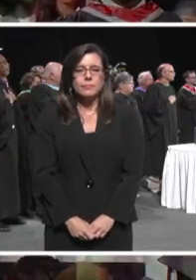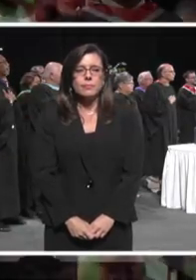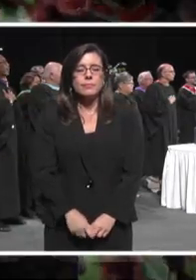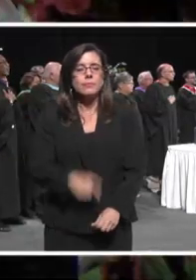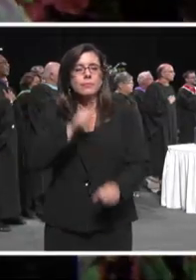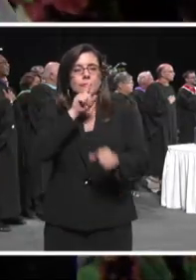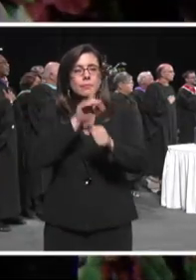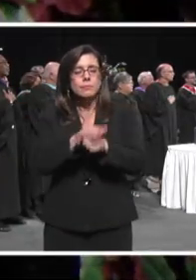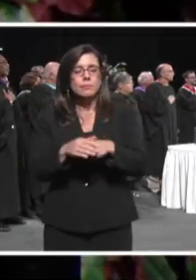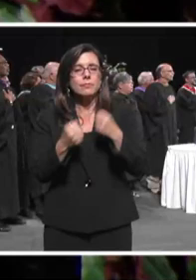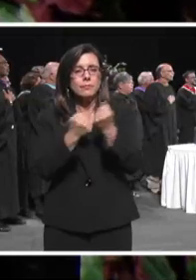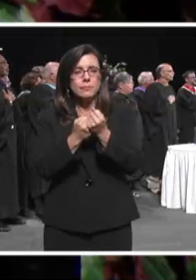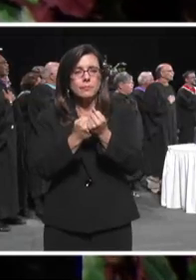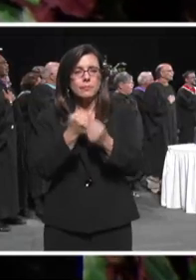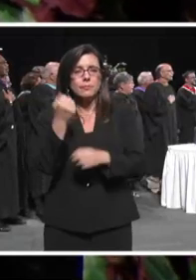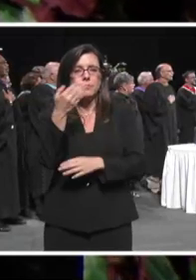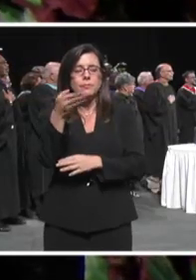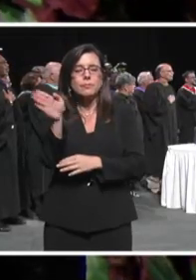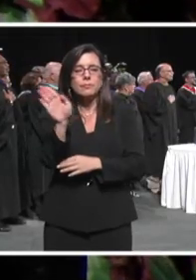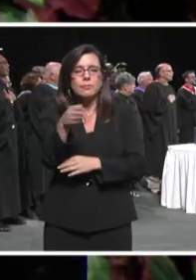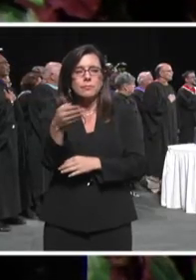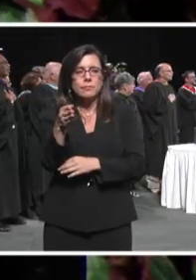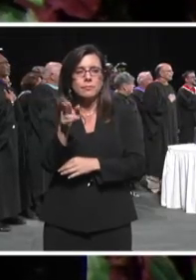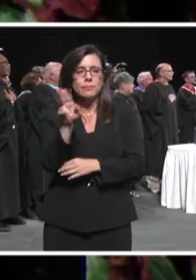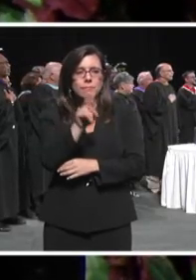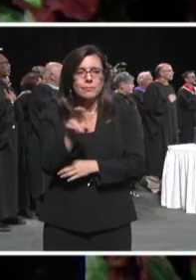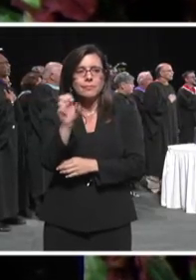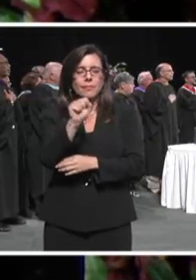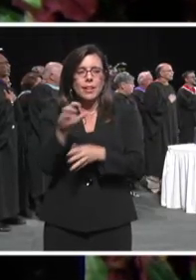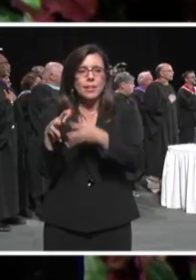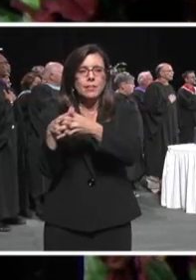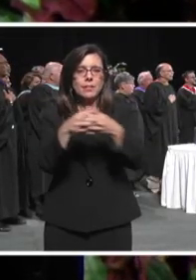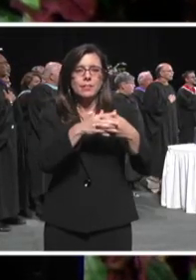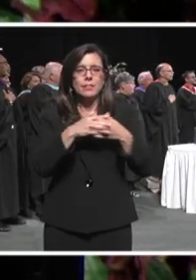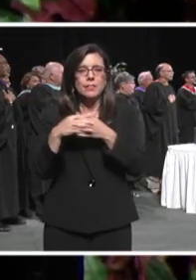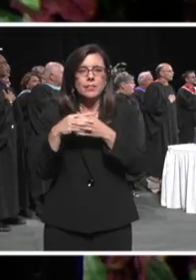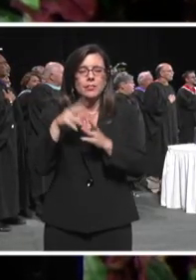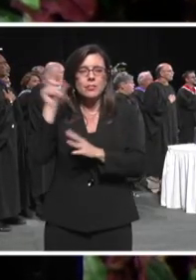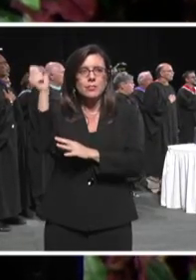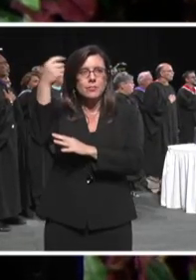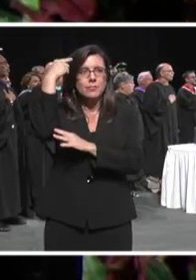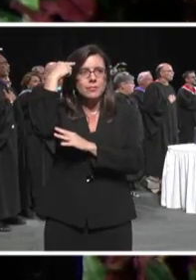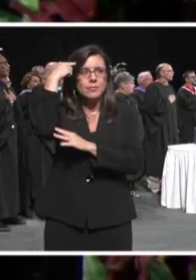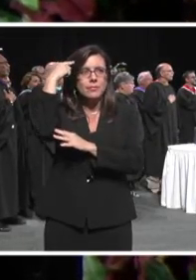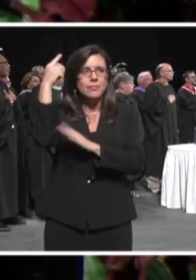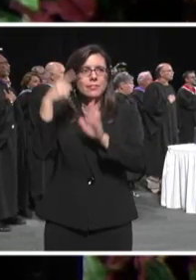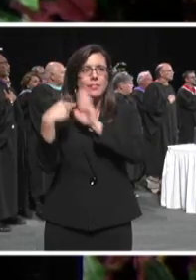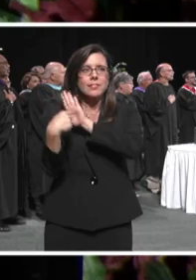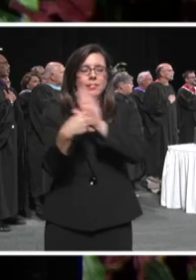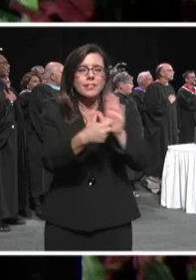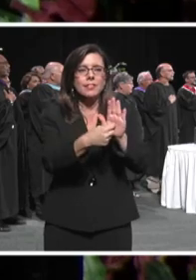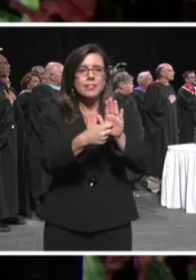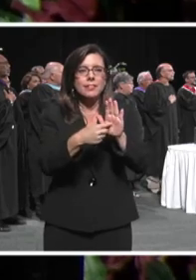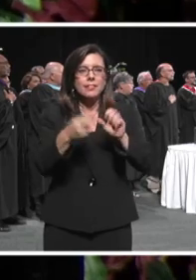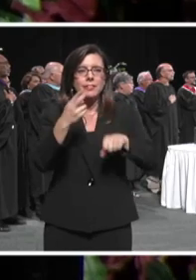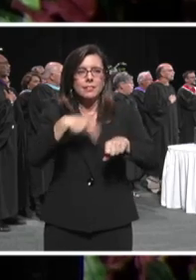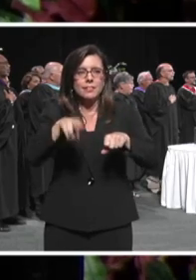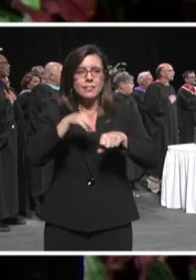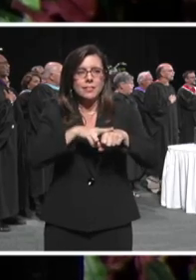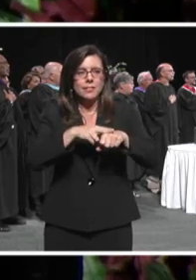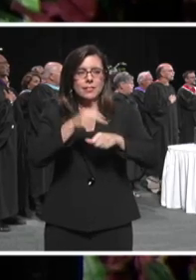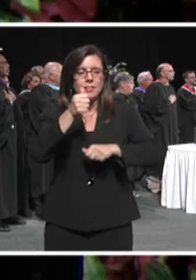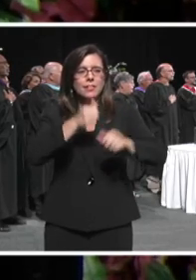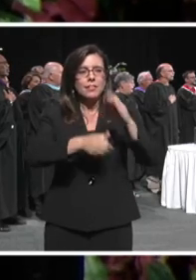I pledge allegiance to the flag of the United States of America and to the republic for which it stands,